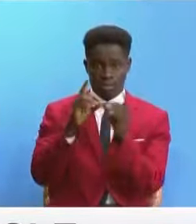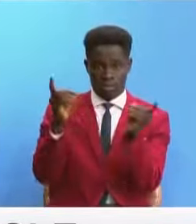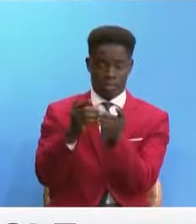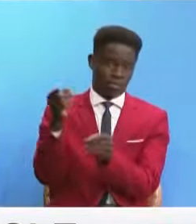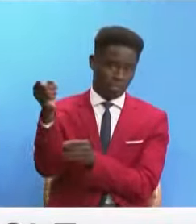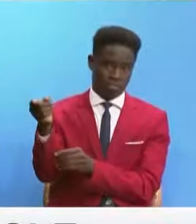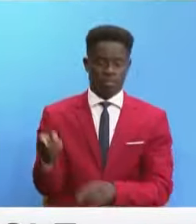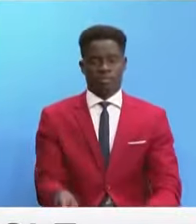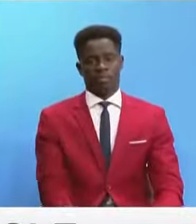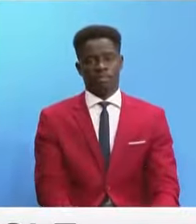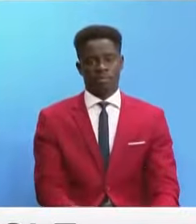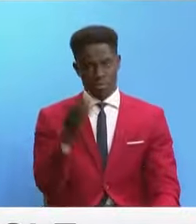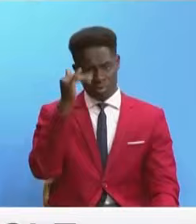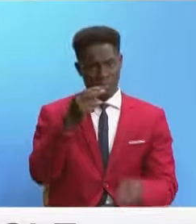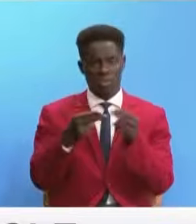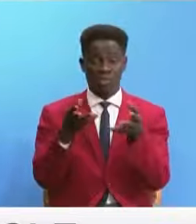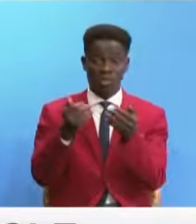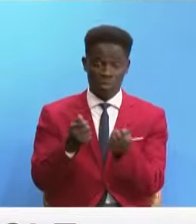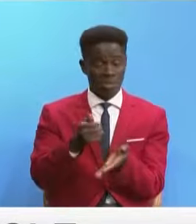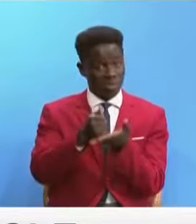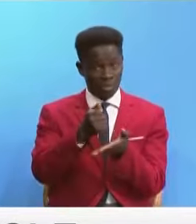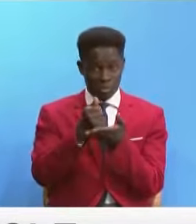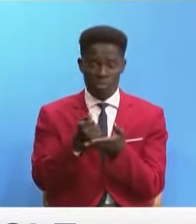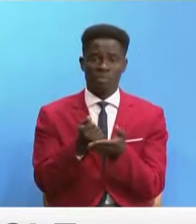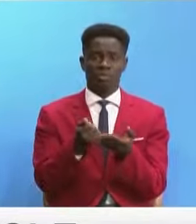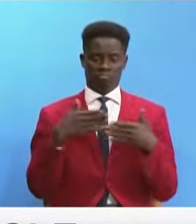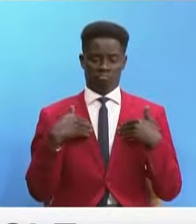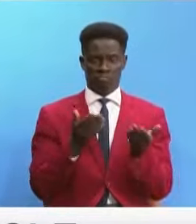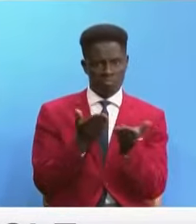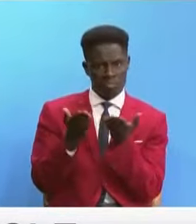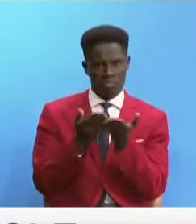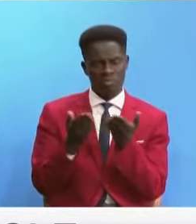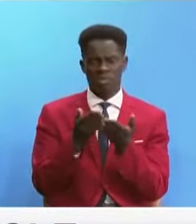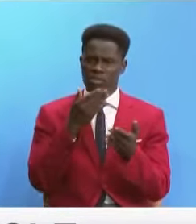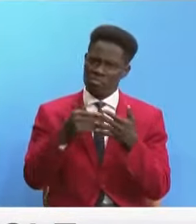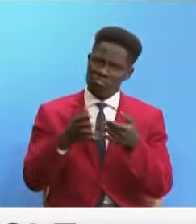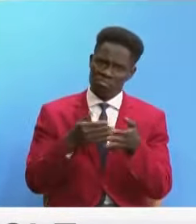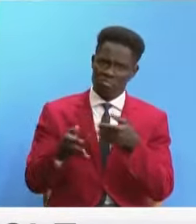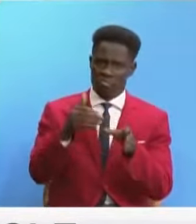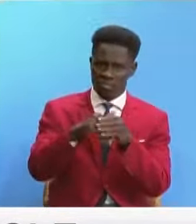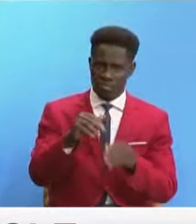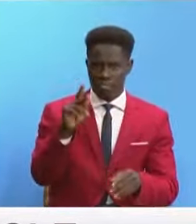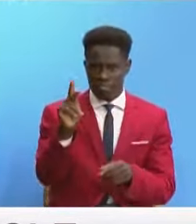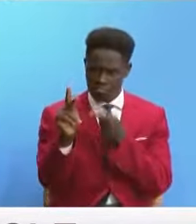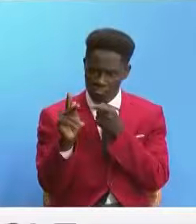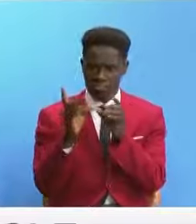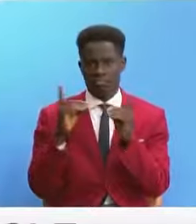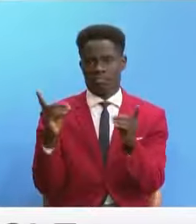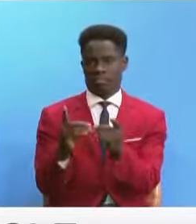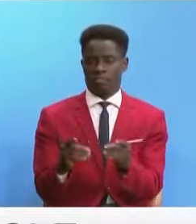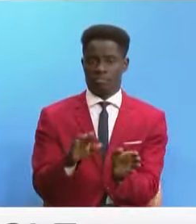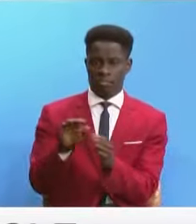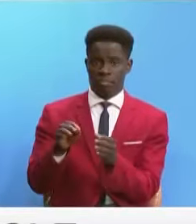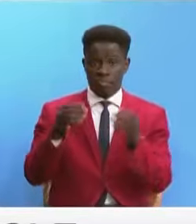following. With the aim of continued improved service delivery among the different government institutions across the country, government